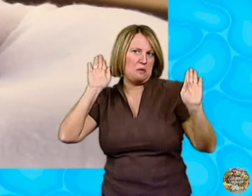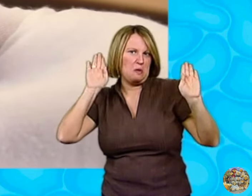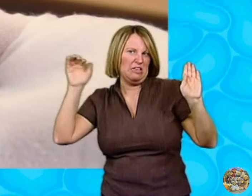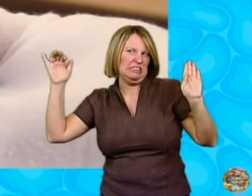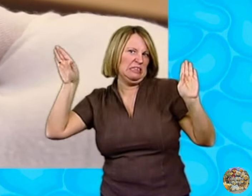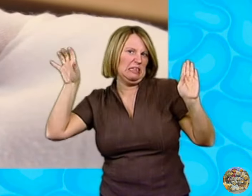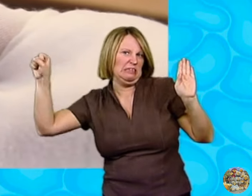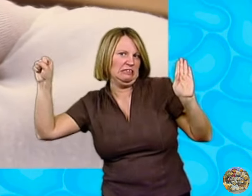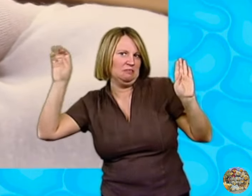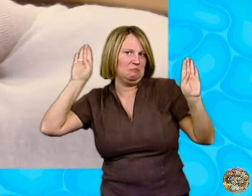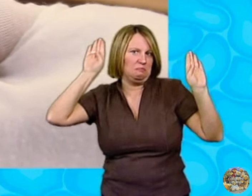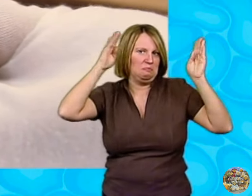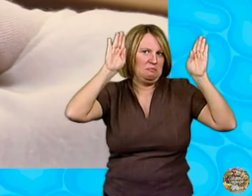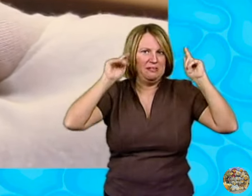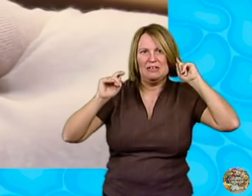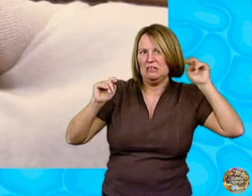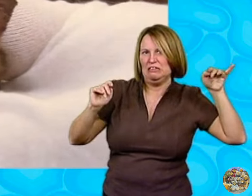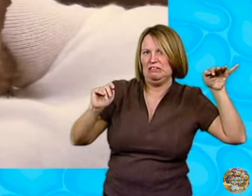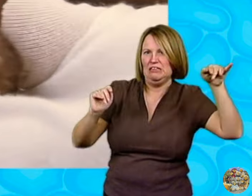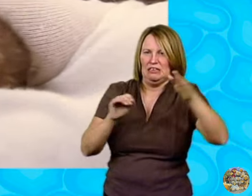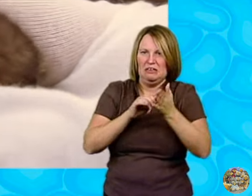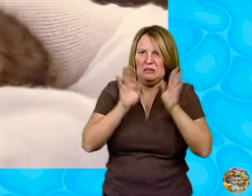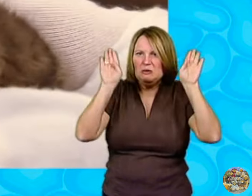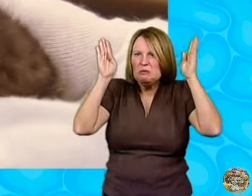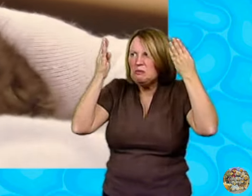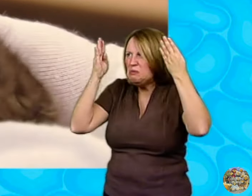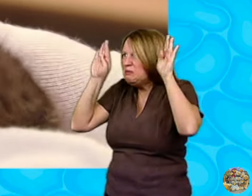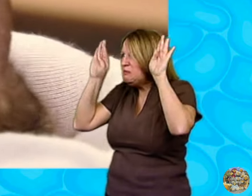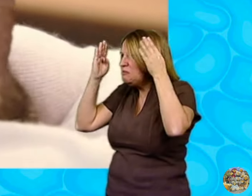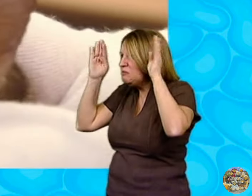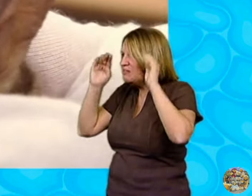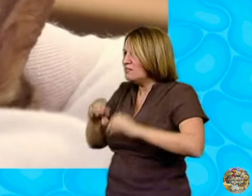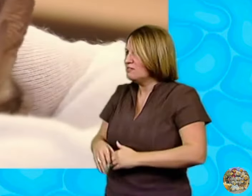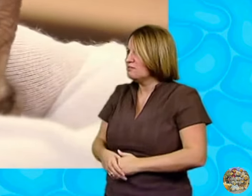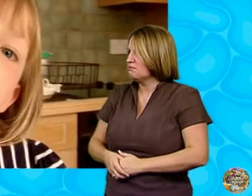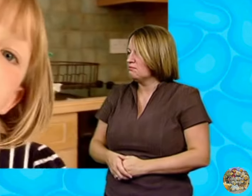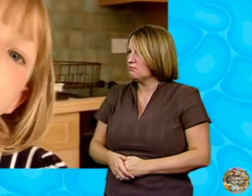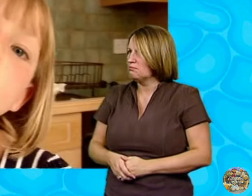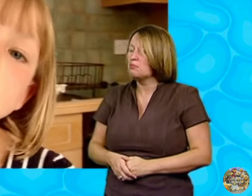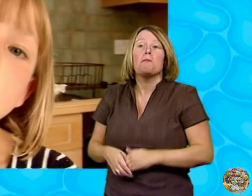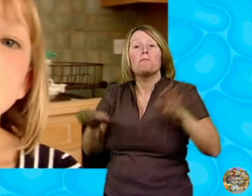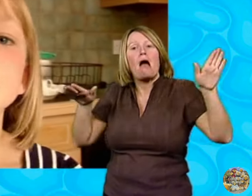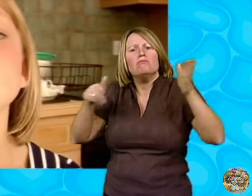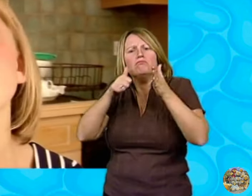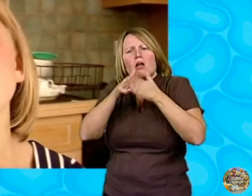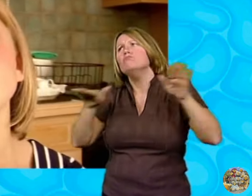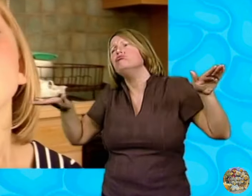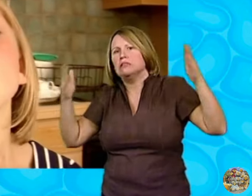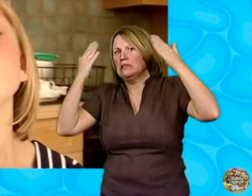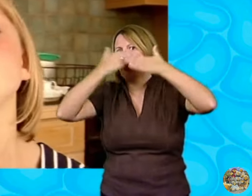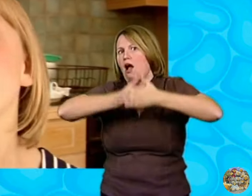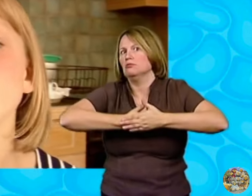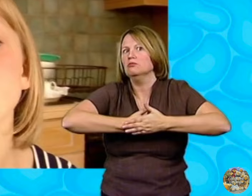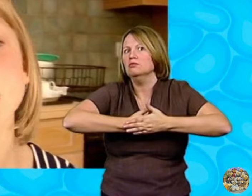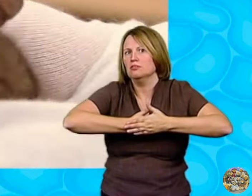hear very well. It can hear an insect walking across a leaf. Bats normally come out at night.